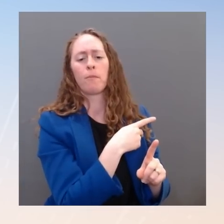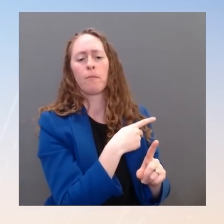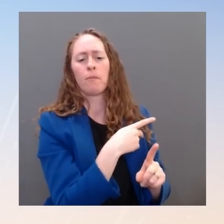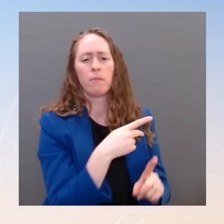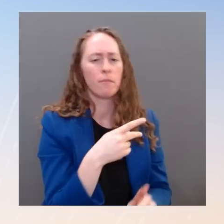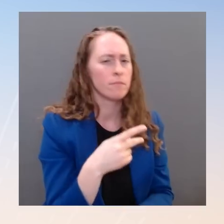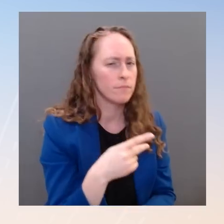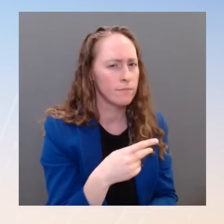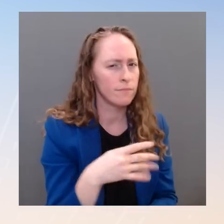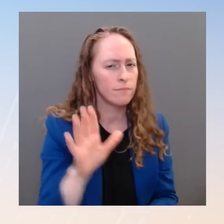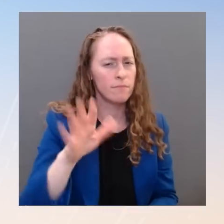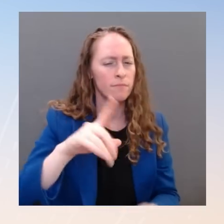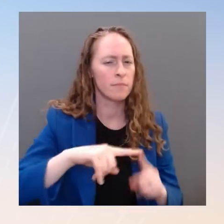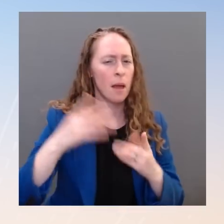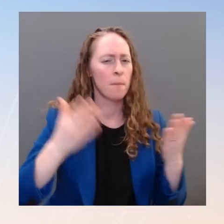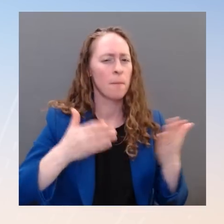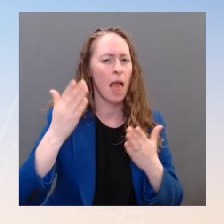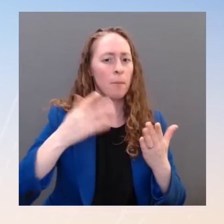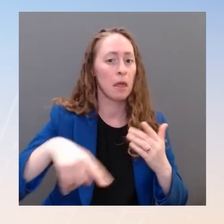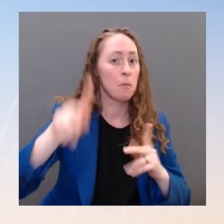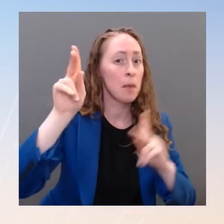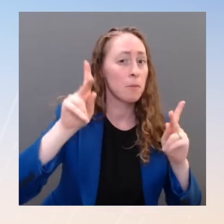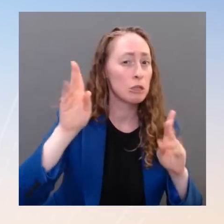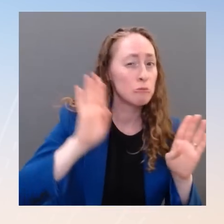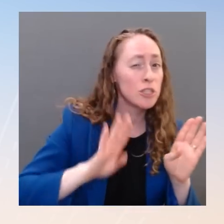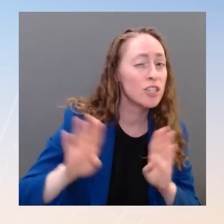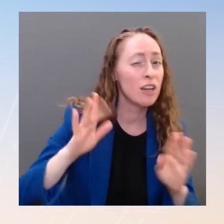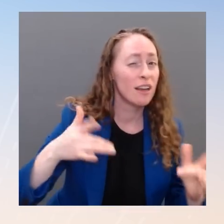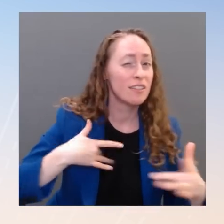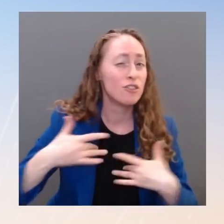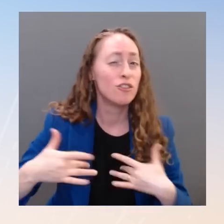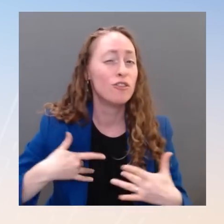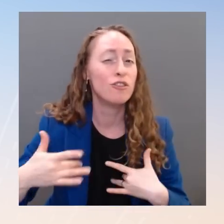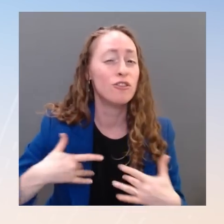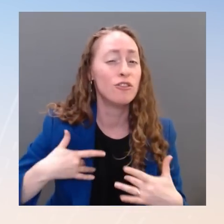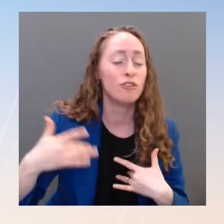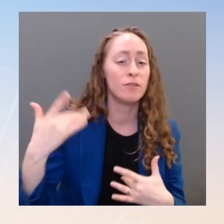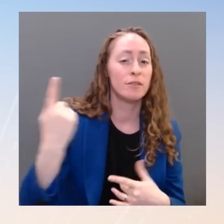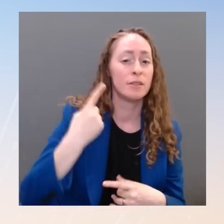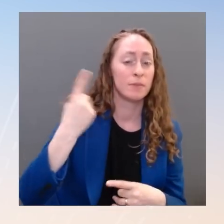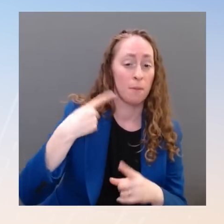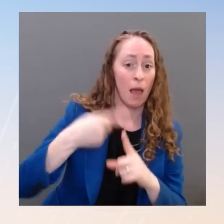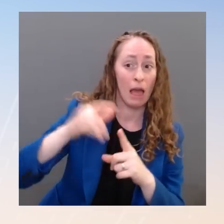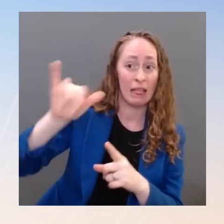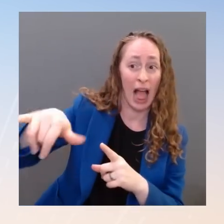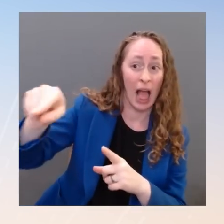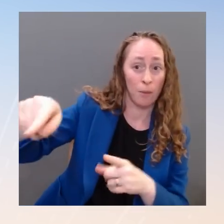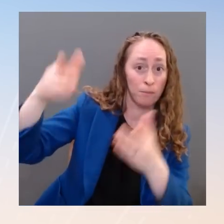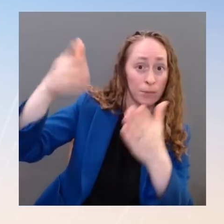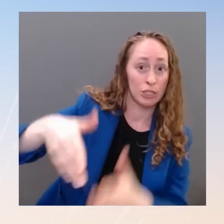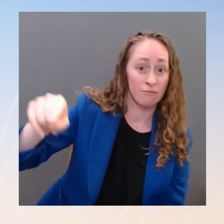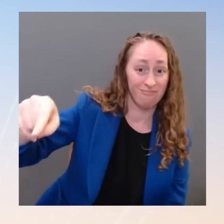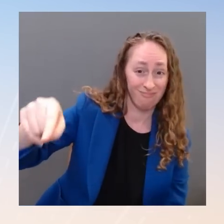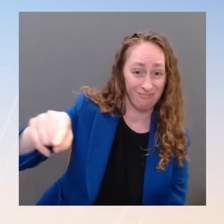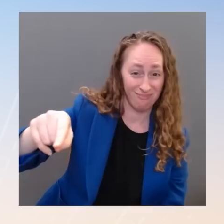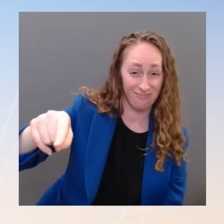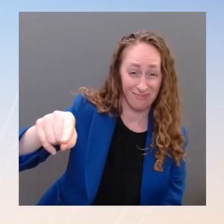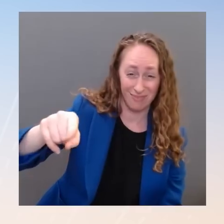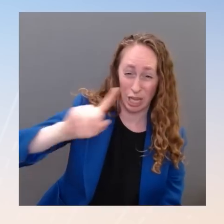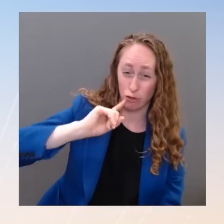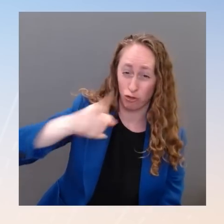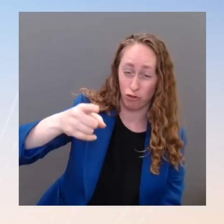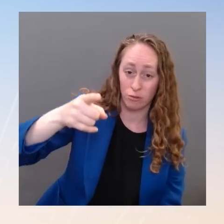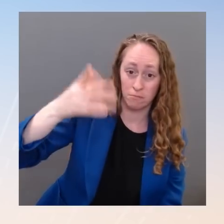at this person who's been appointed to this position and wondering if she's going to be able to accurately judge misinformation now that a lot of